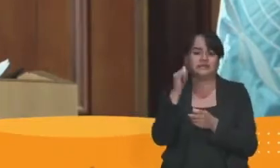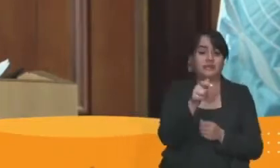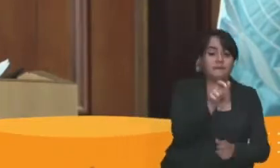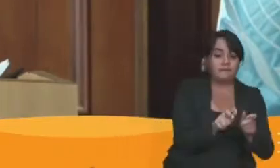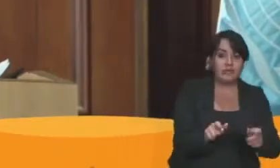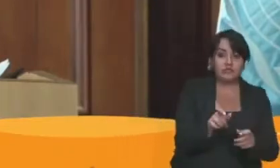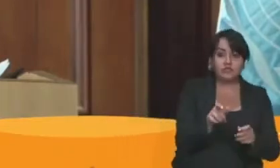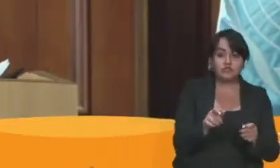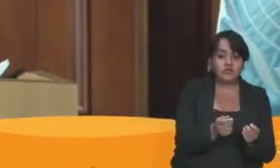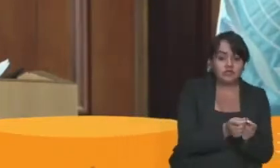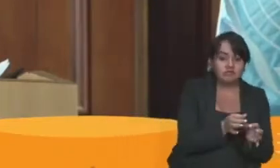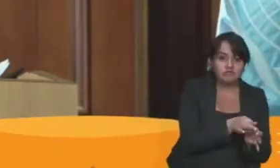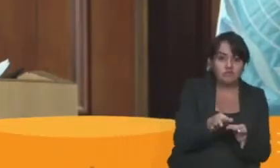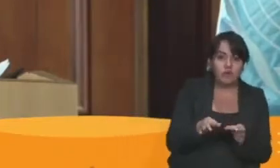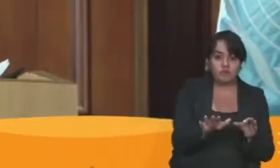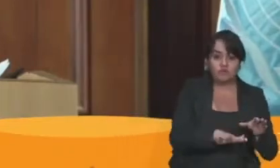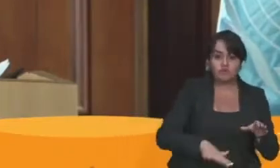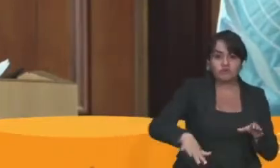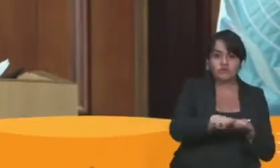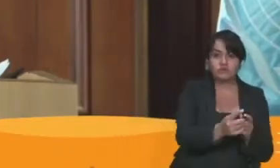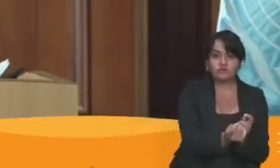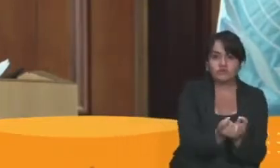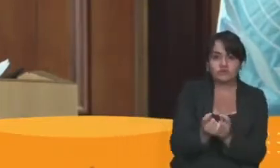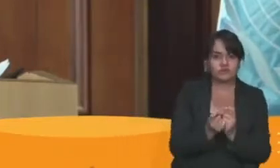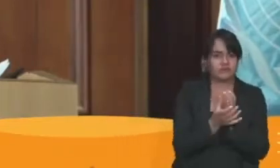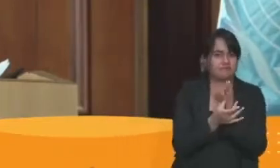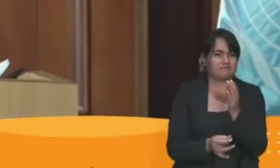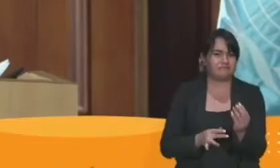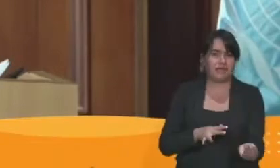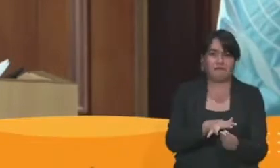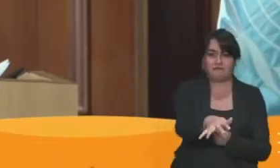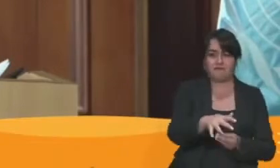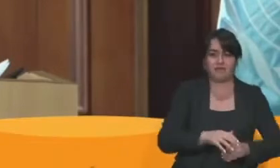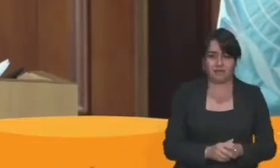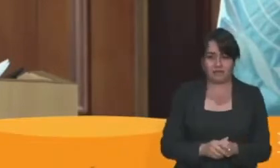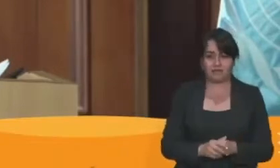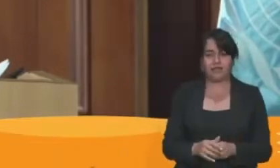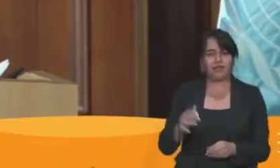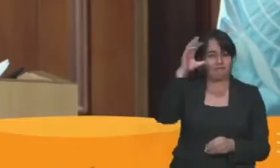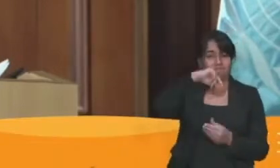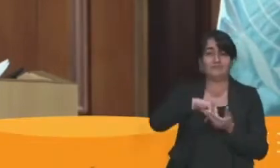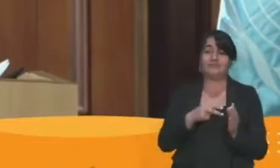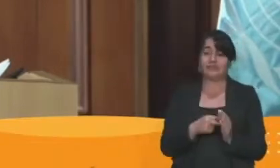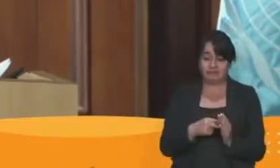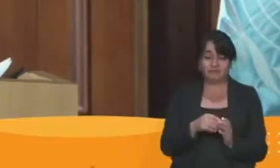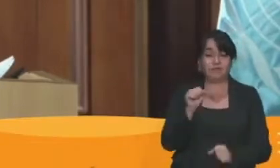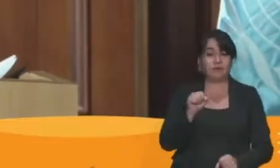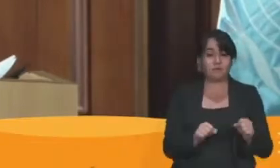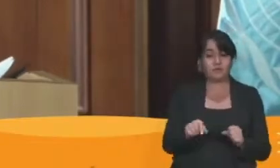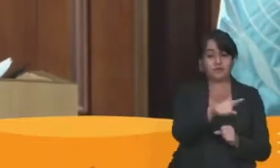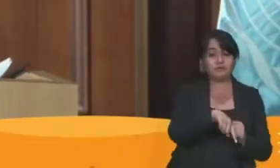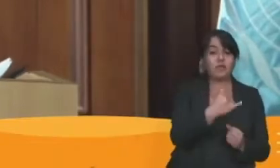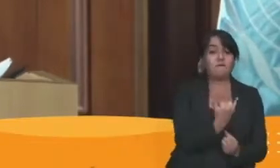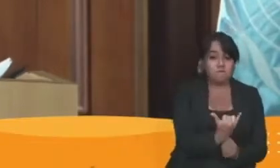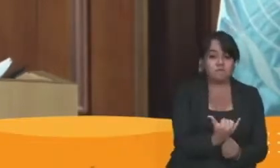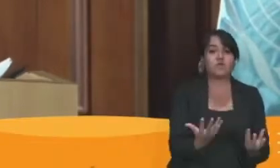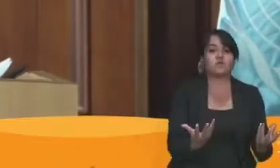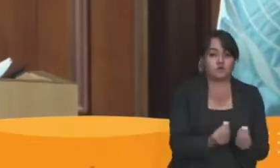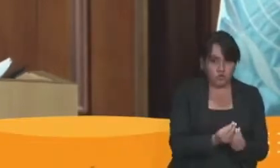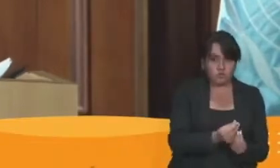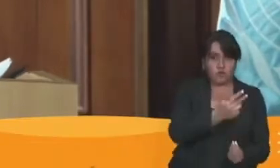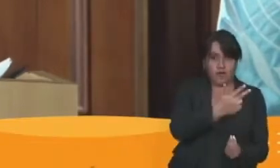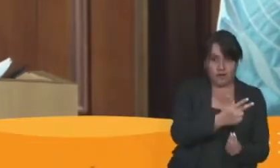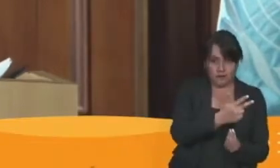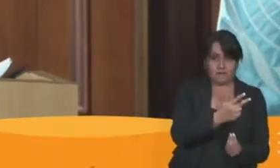that we would expect, and on the contrary, they become illegal crops for these